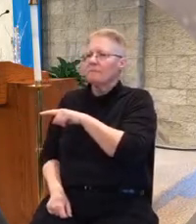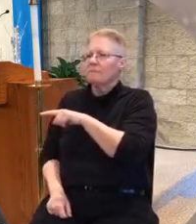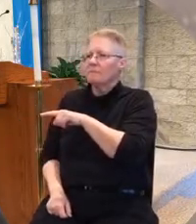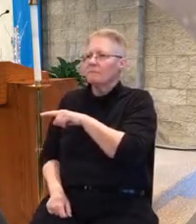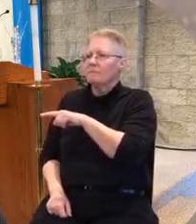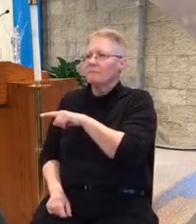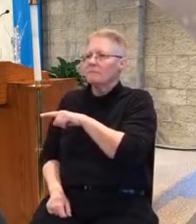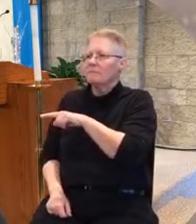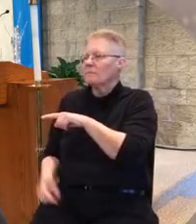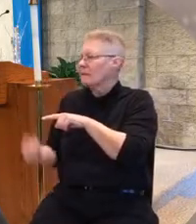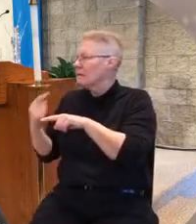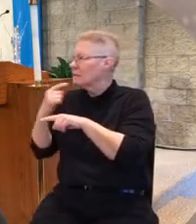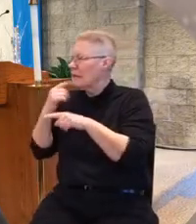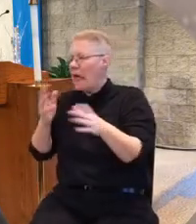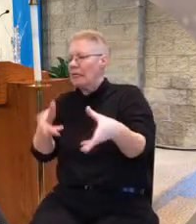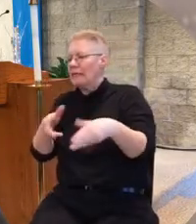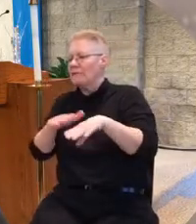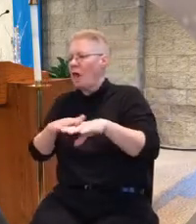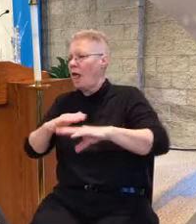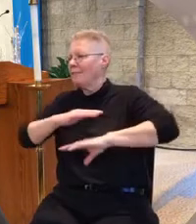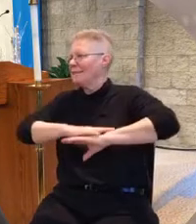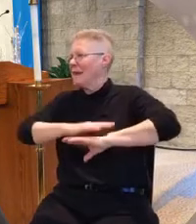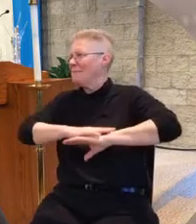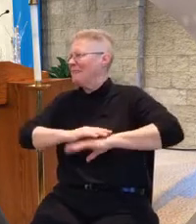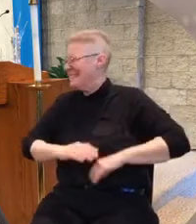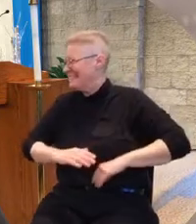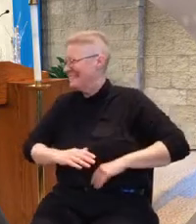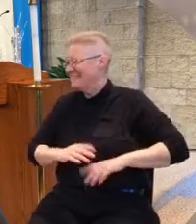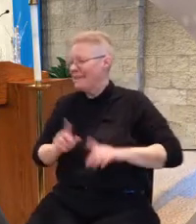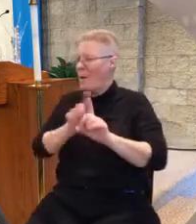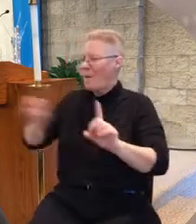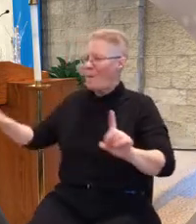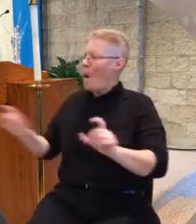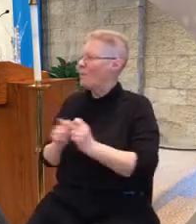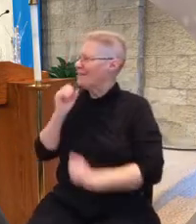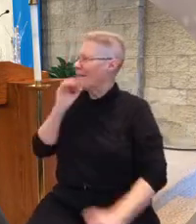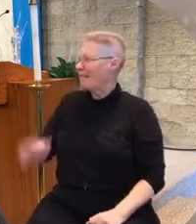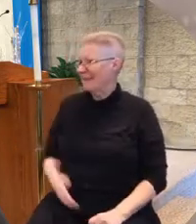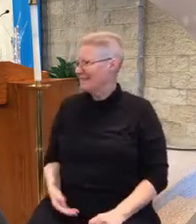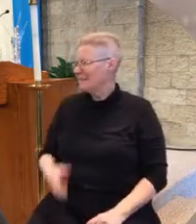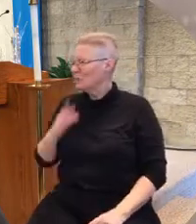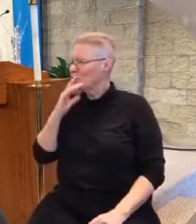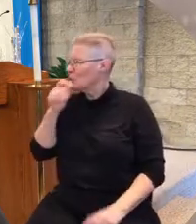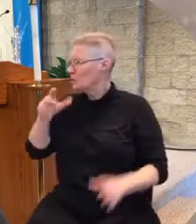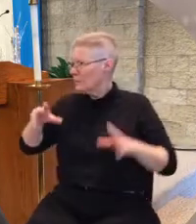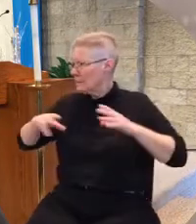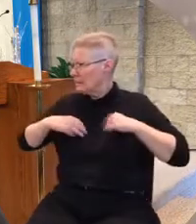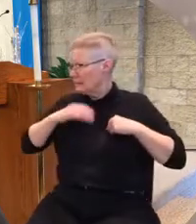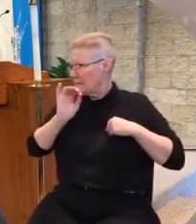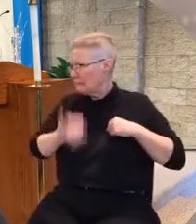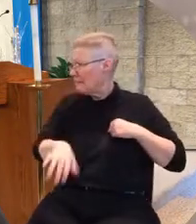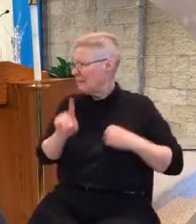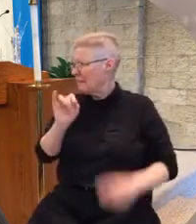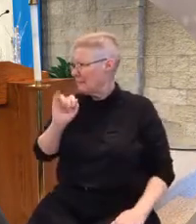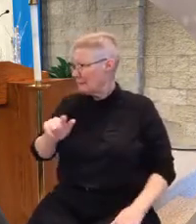Say, leave it on the table. Walk away with nothing. And watch what fills that